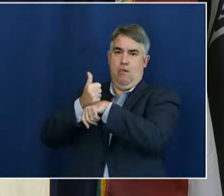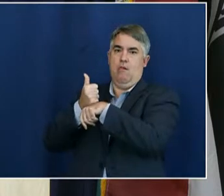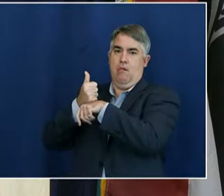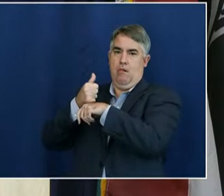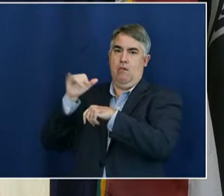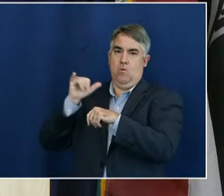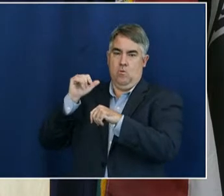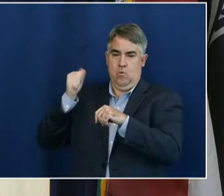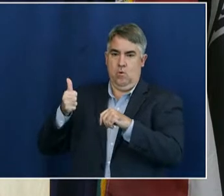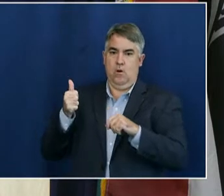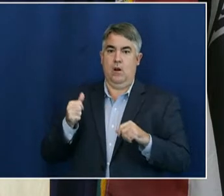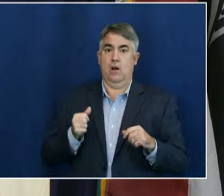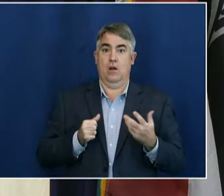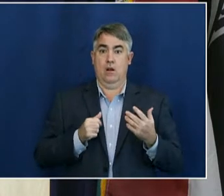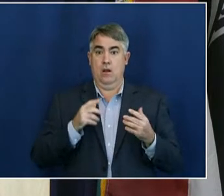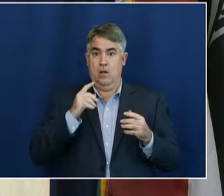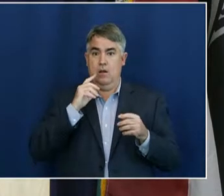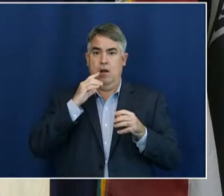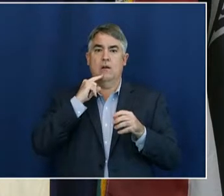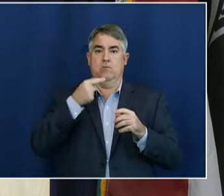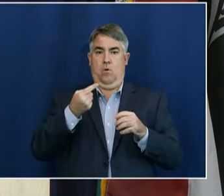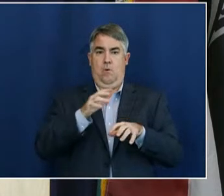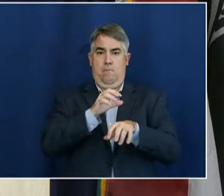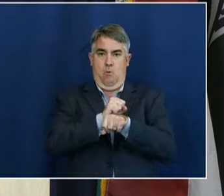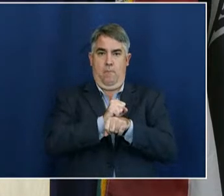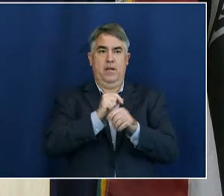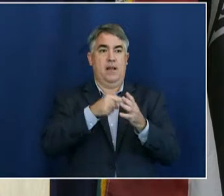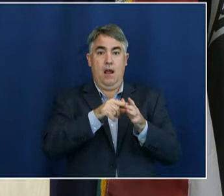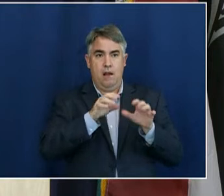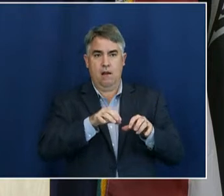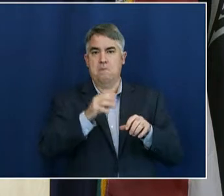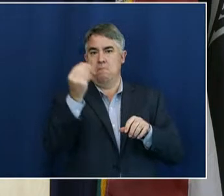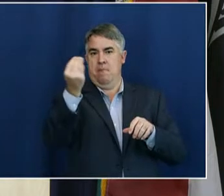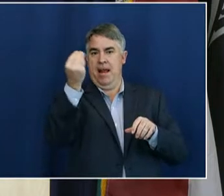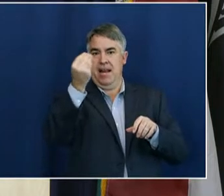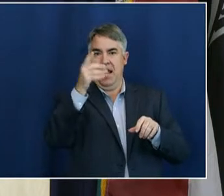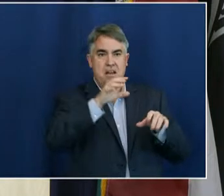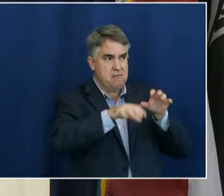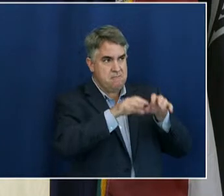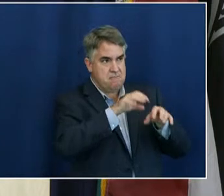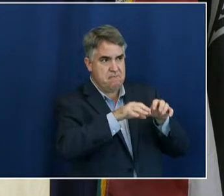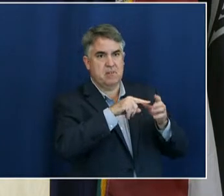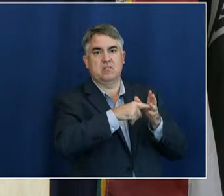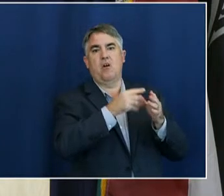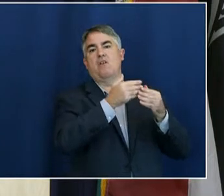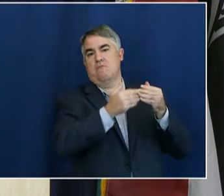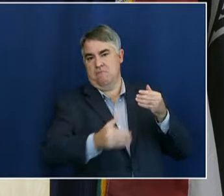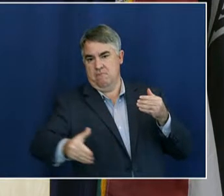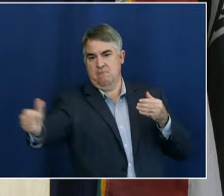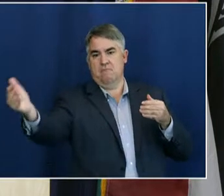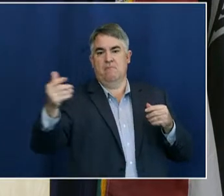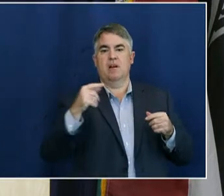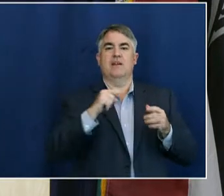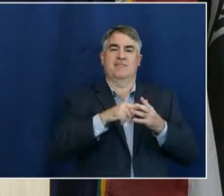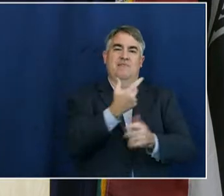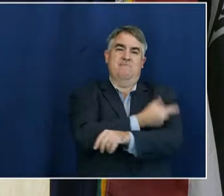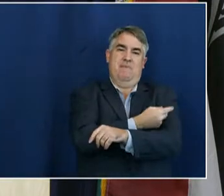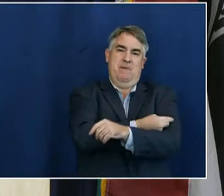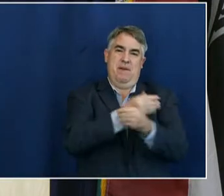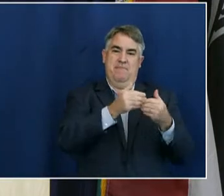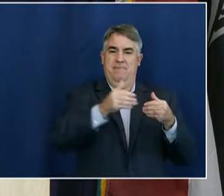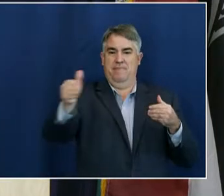on Saturday, and we will begin administering vaccines on Sunday. We are sponsoring this site in partnership with the